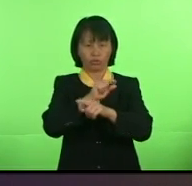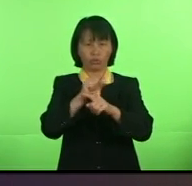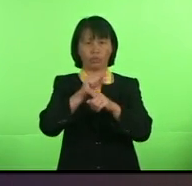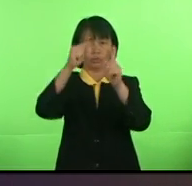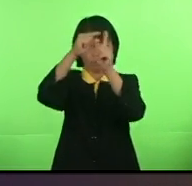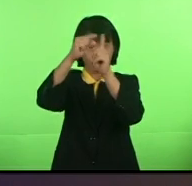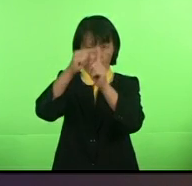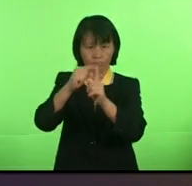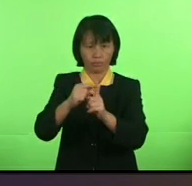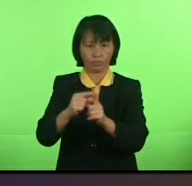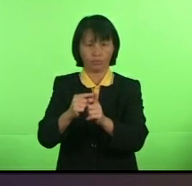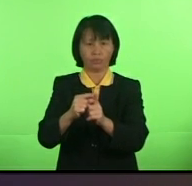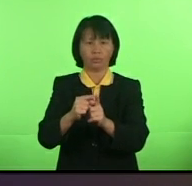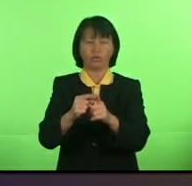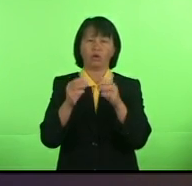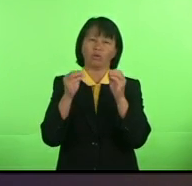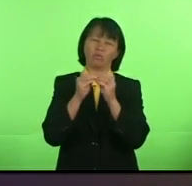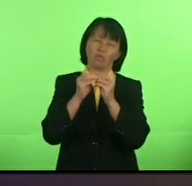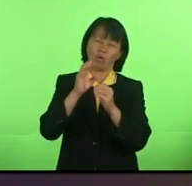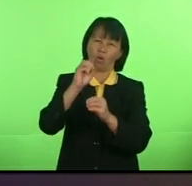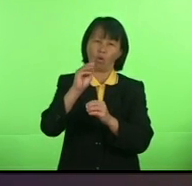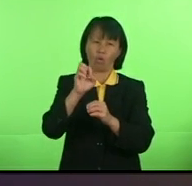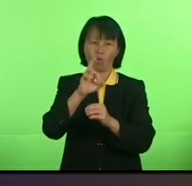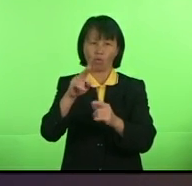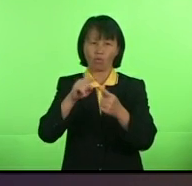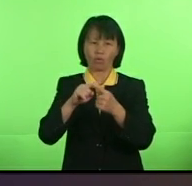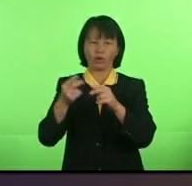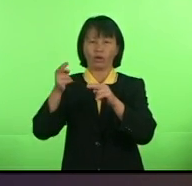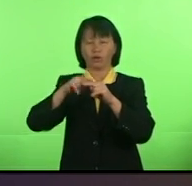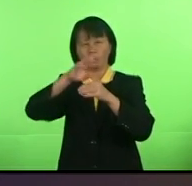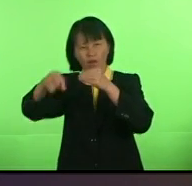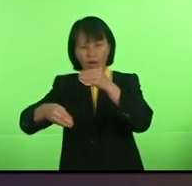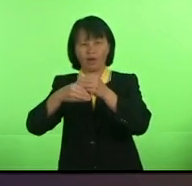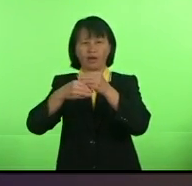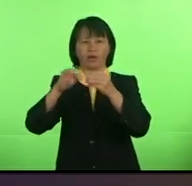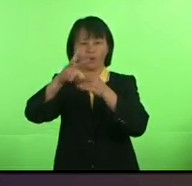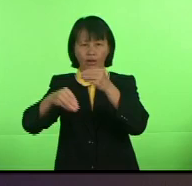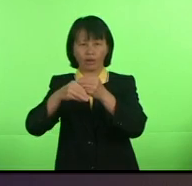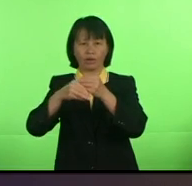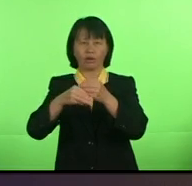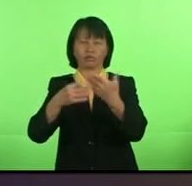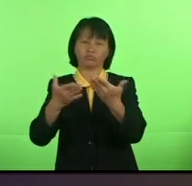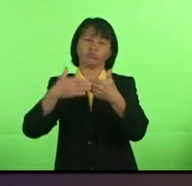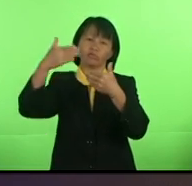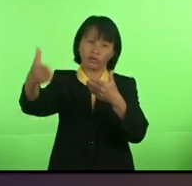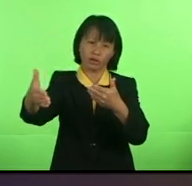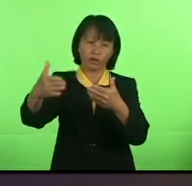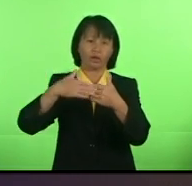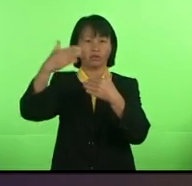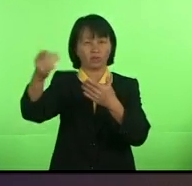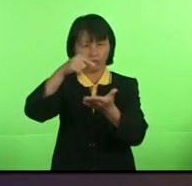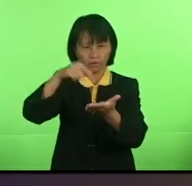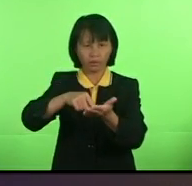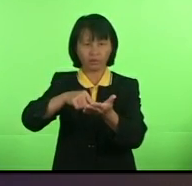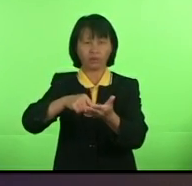of discourse markers. For example, moreover, in addition, additionally, further, further this.